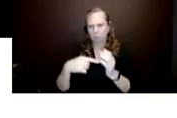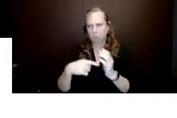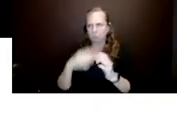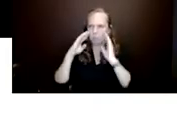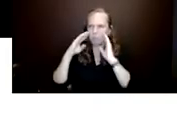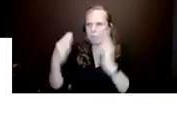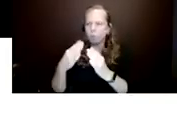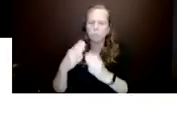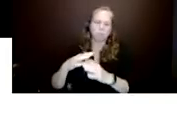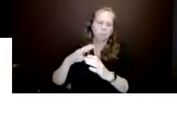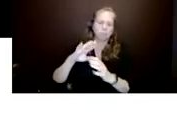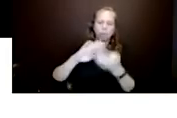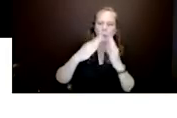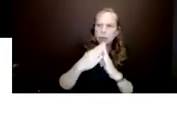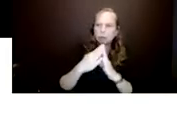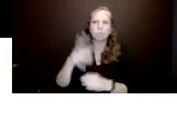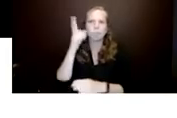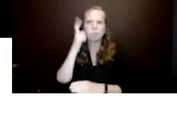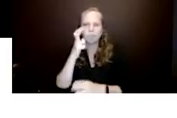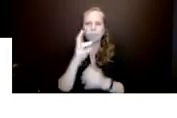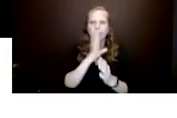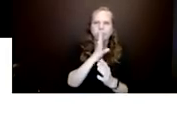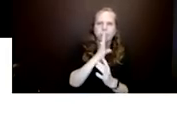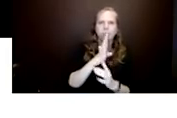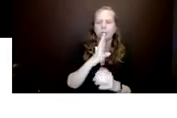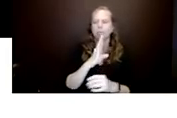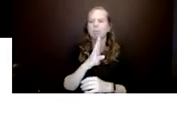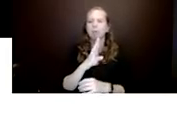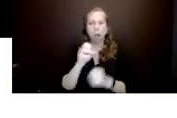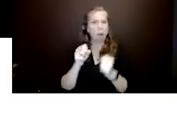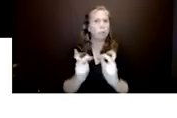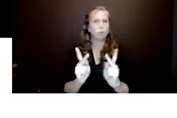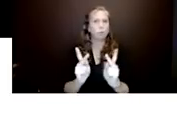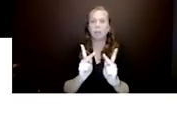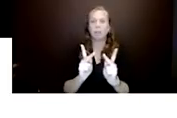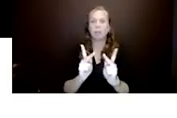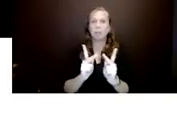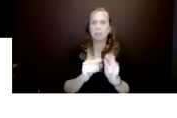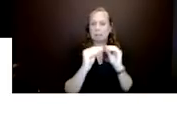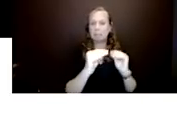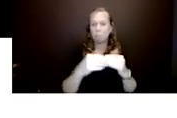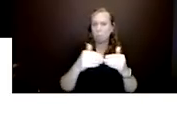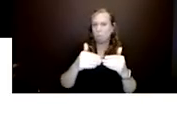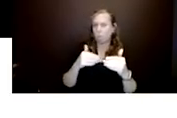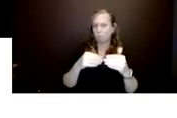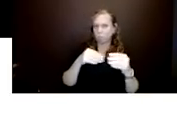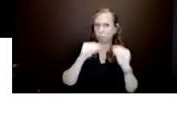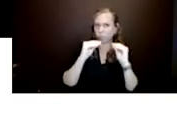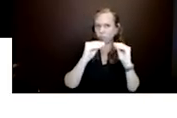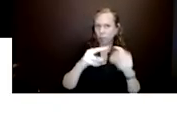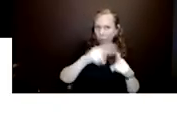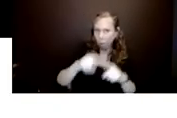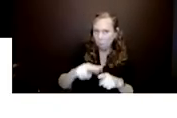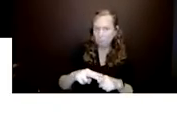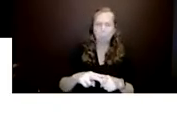on communication, listening, and speaking. It's an opportunity to do some preloading of vocabulary development and to really set the stage